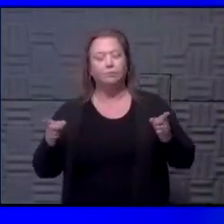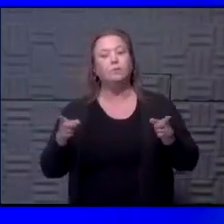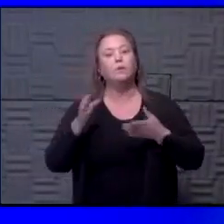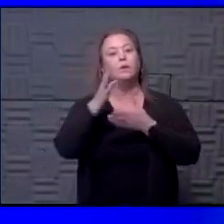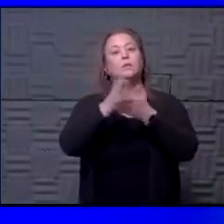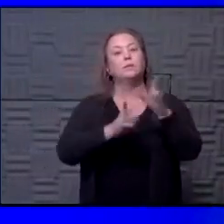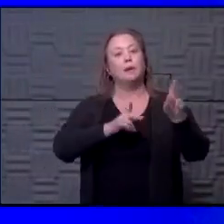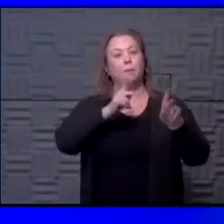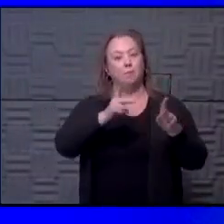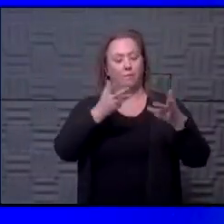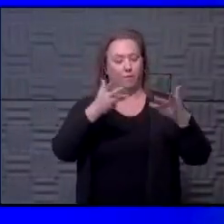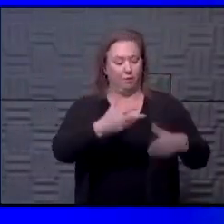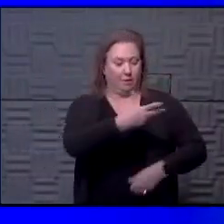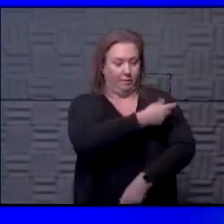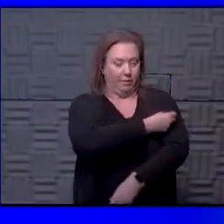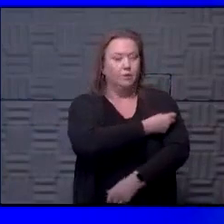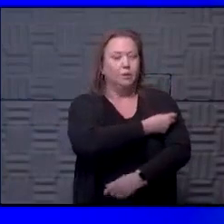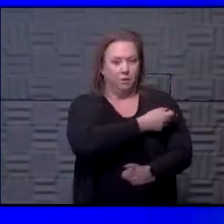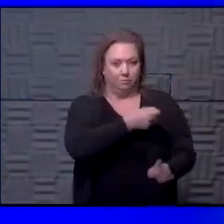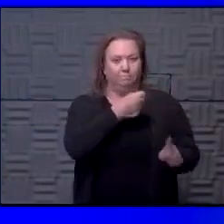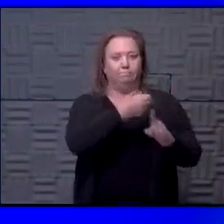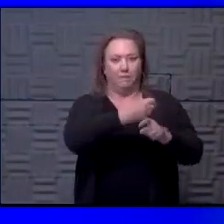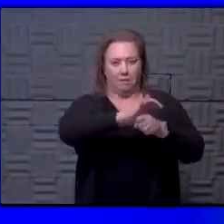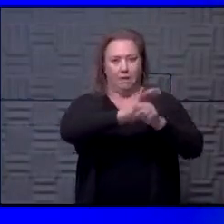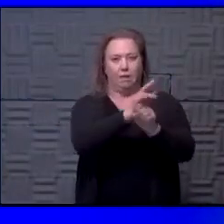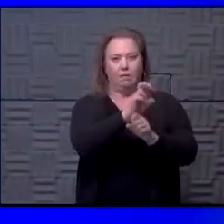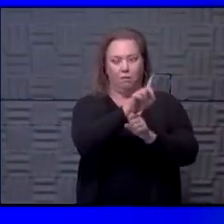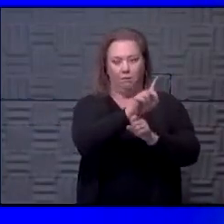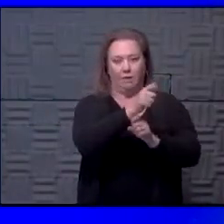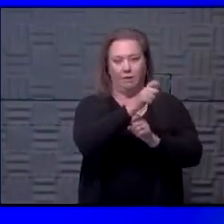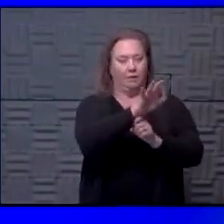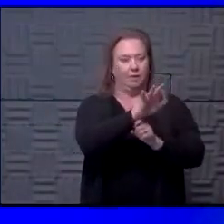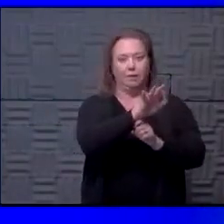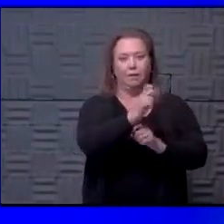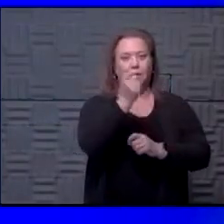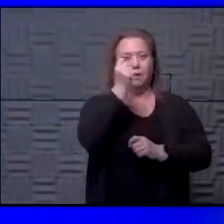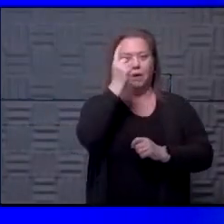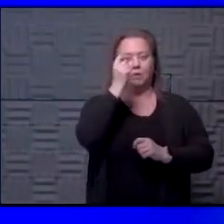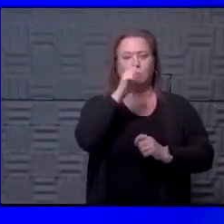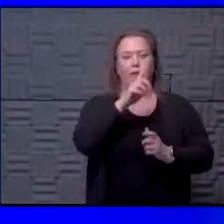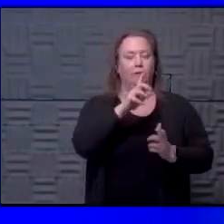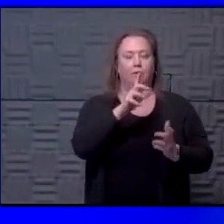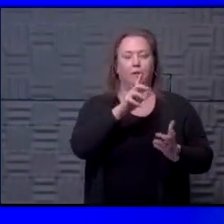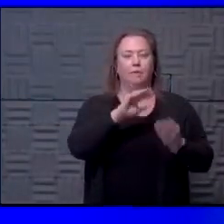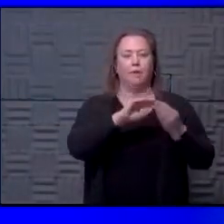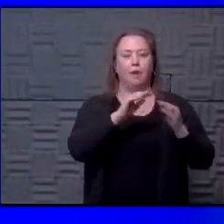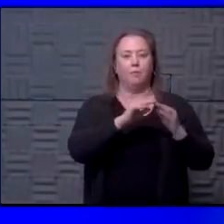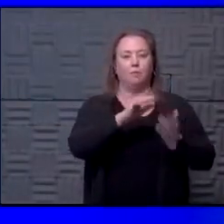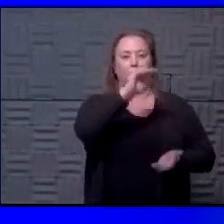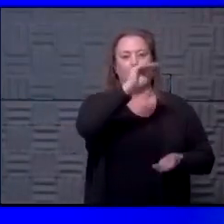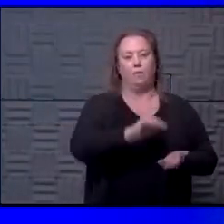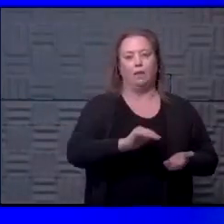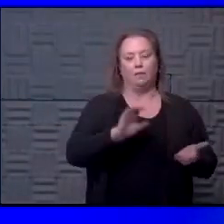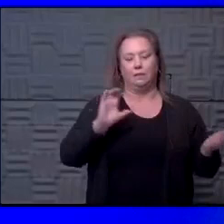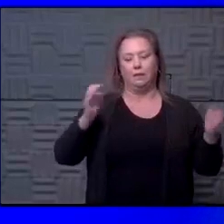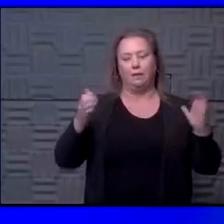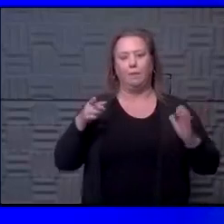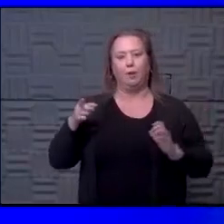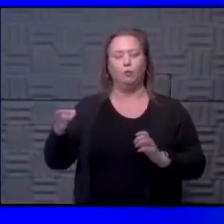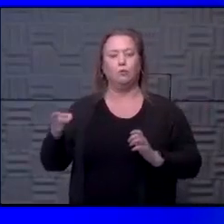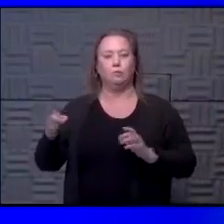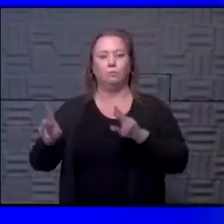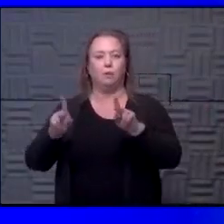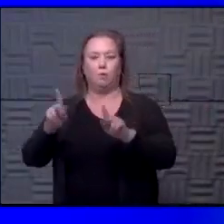some people who got the vaccine did get COVID-19, it was nowhere near the amount of people who got it, who only got the placebo or didn't get the